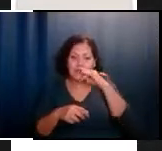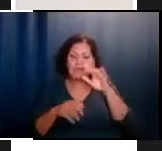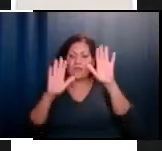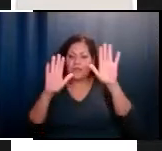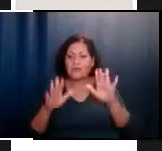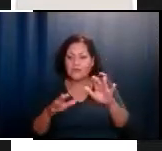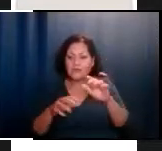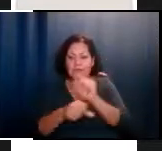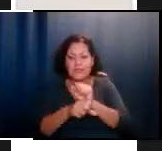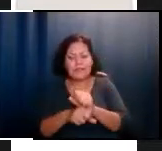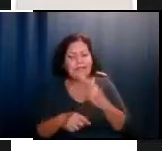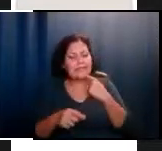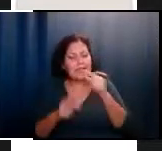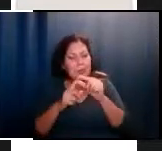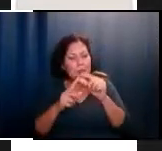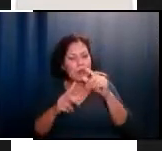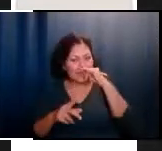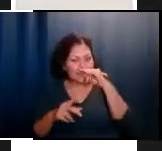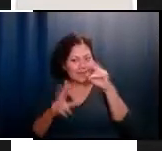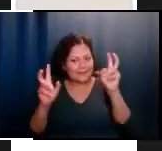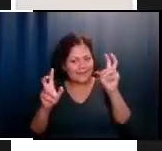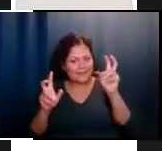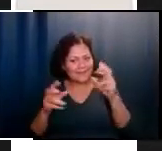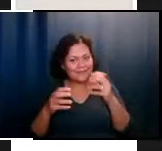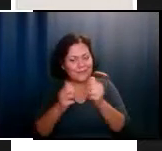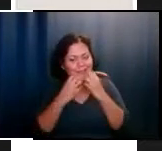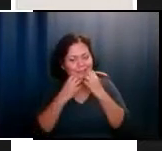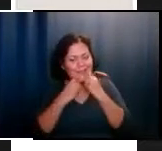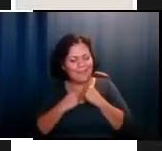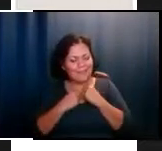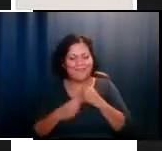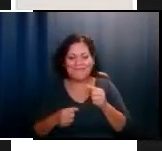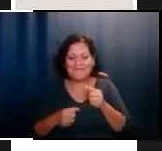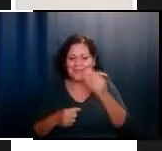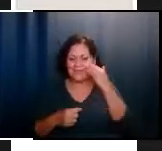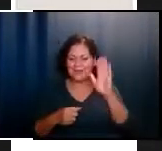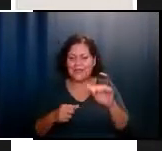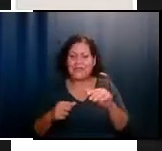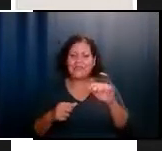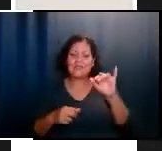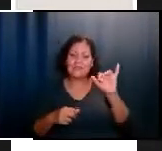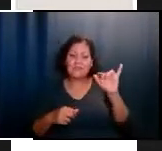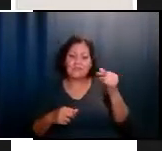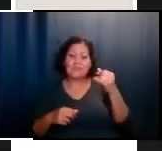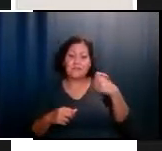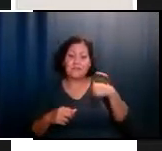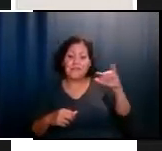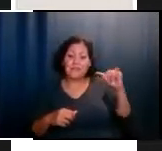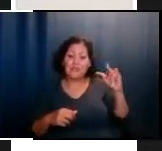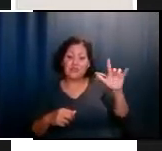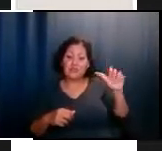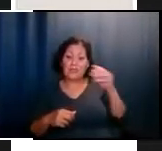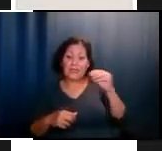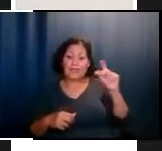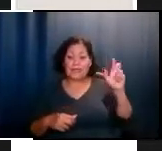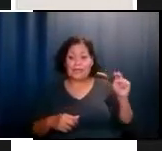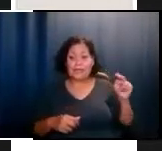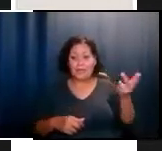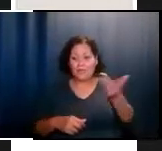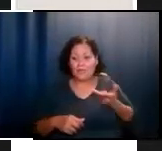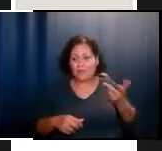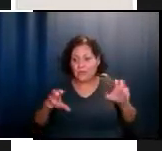kids lovingly, you know that. So that's what Julia and I and Ken have been doing now for several years.